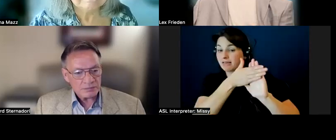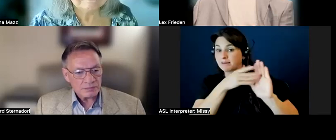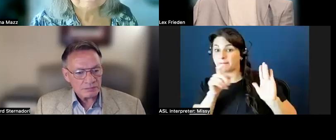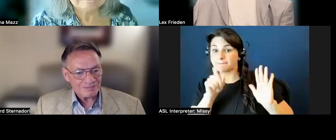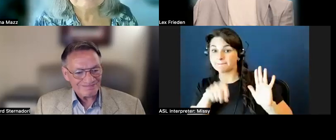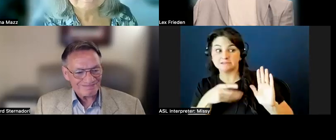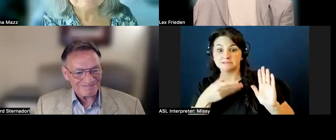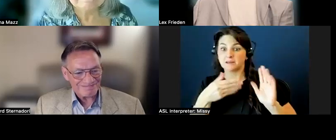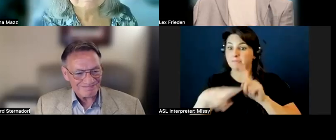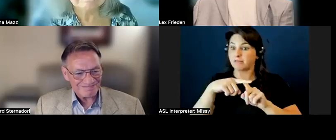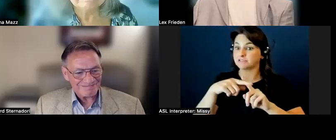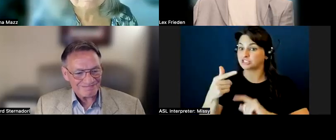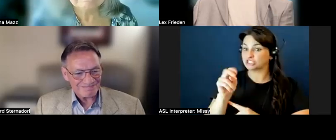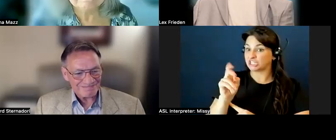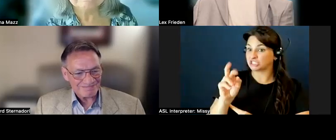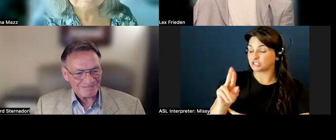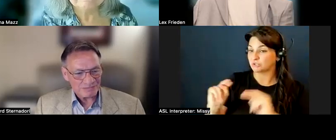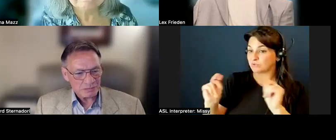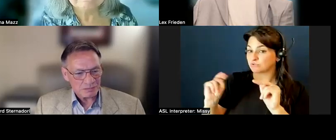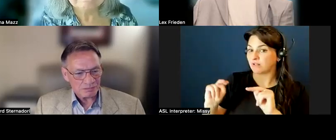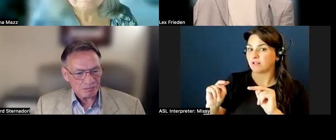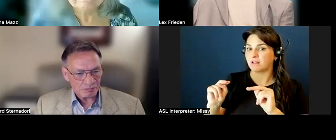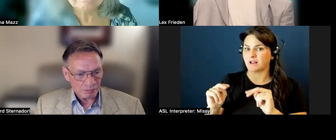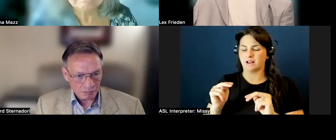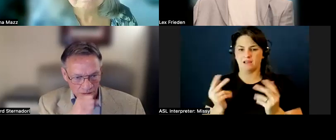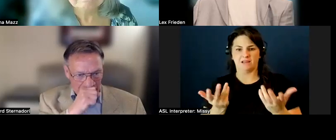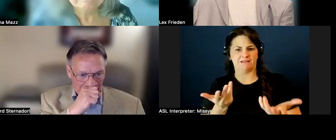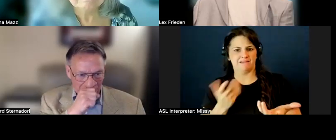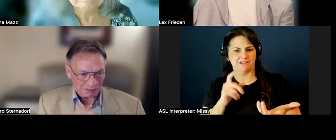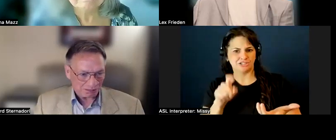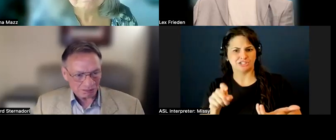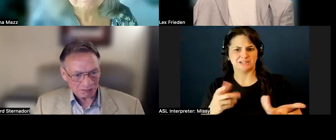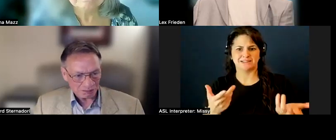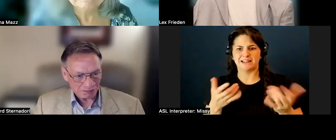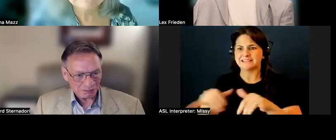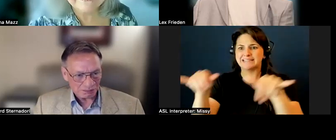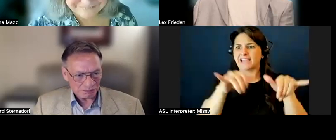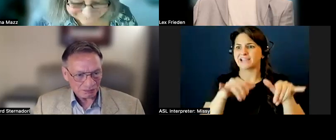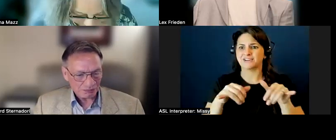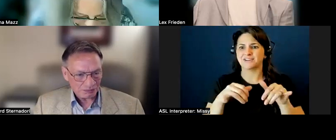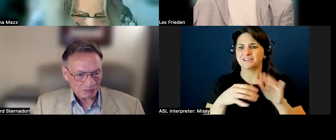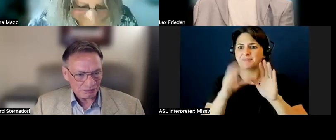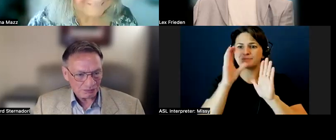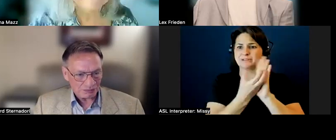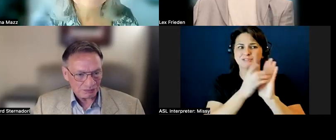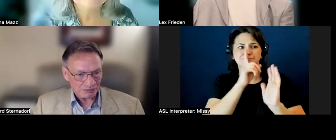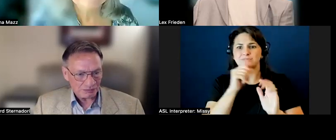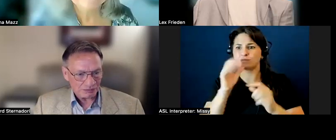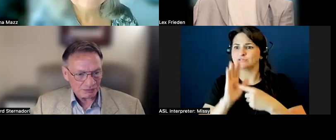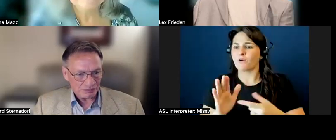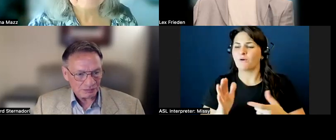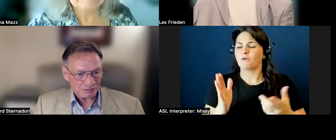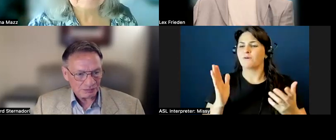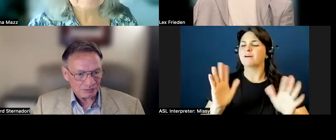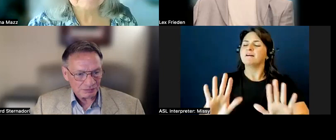neutral bathroom because it's outside of the diagrams that are shown in the standards, and stuff like that. And just like, okay,